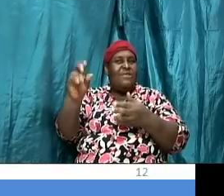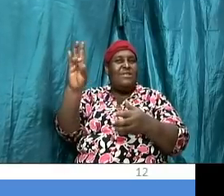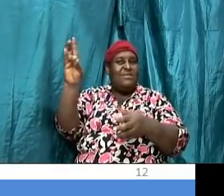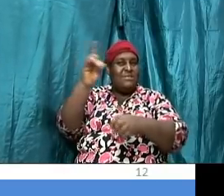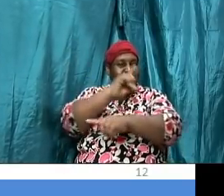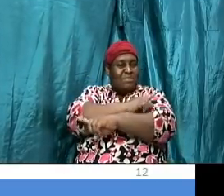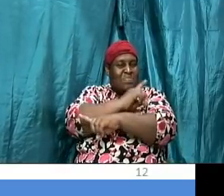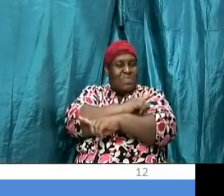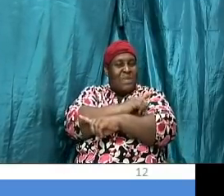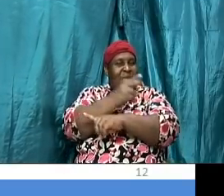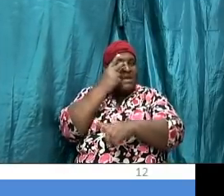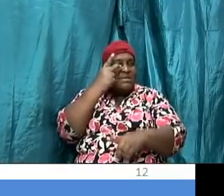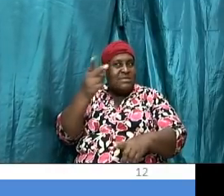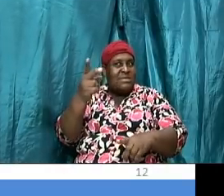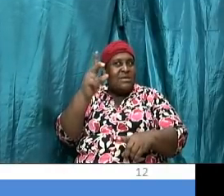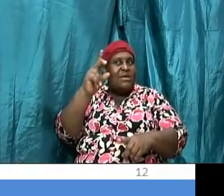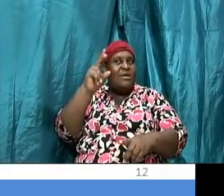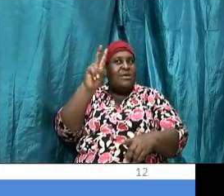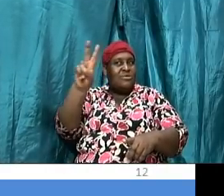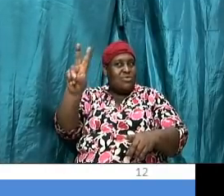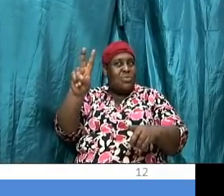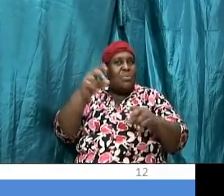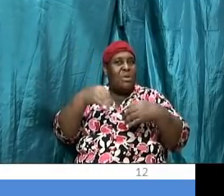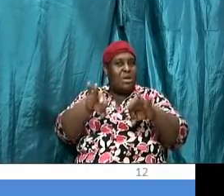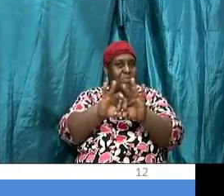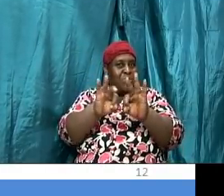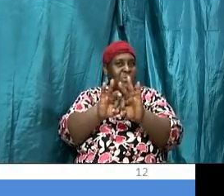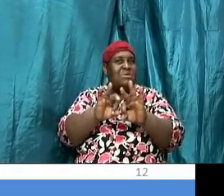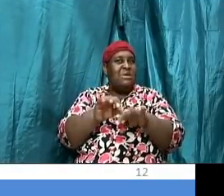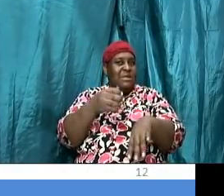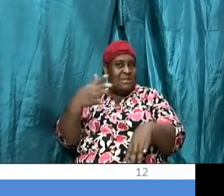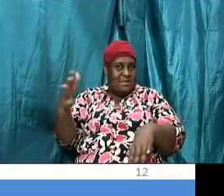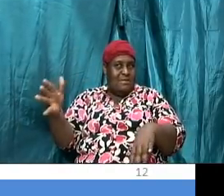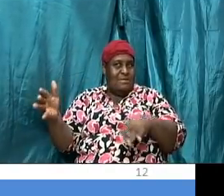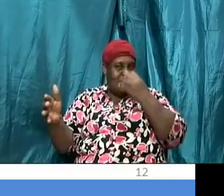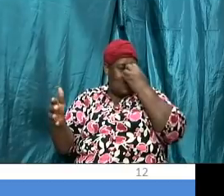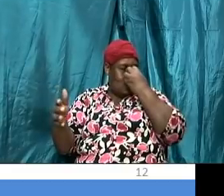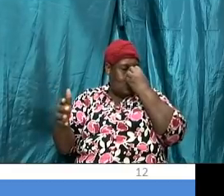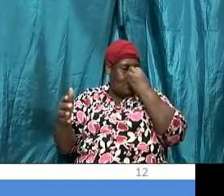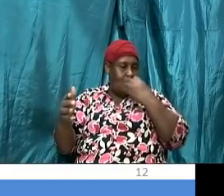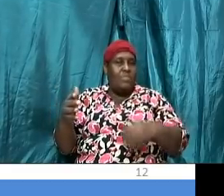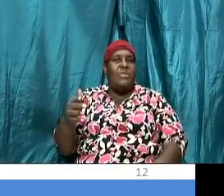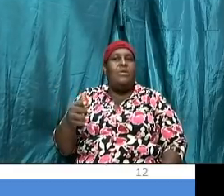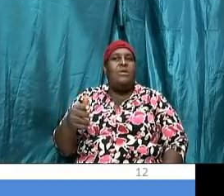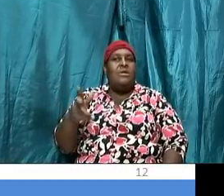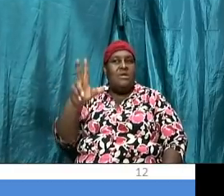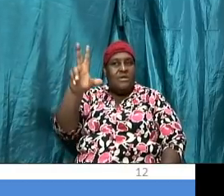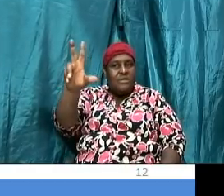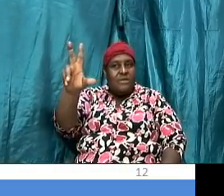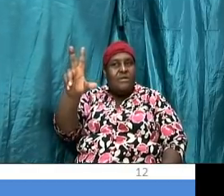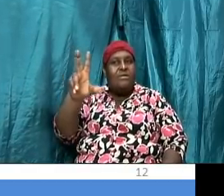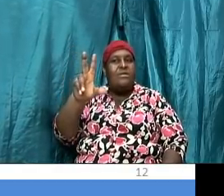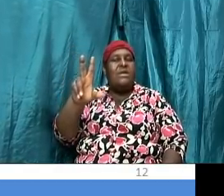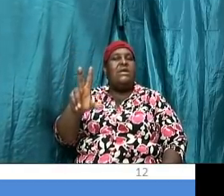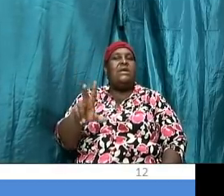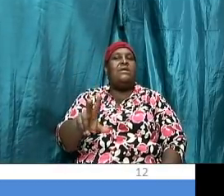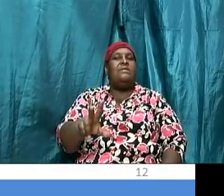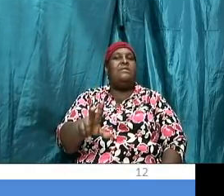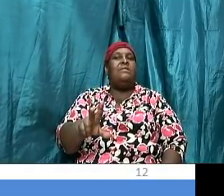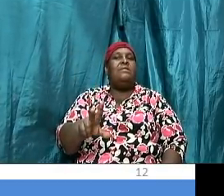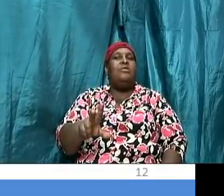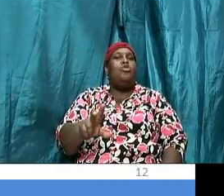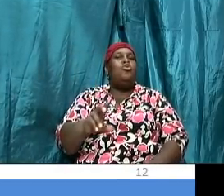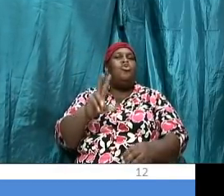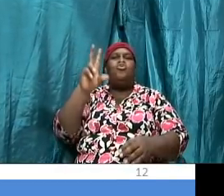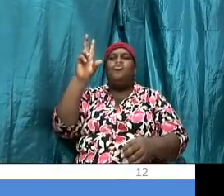two important points. But there's a third point that I want to bring out. That's also very important. There are